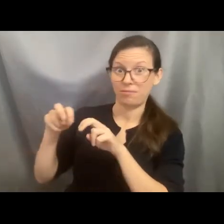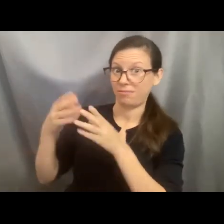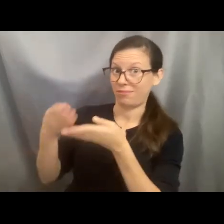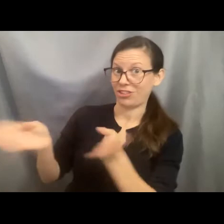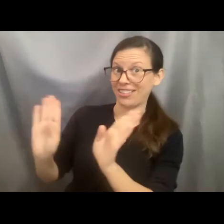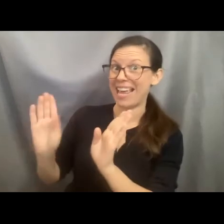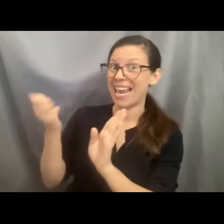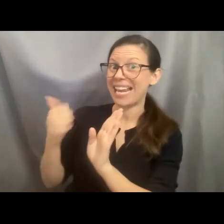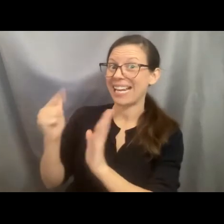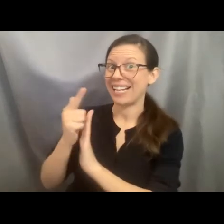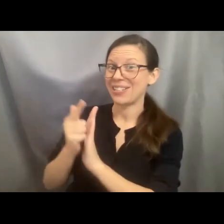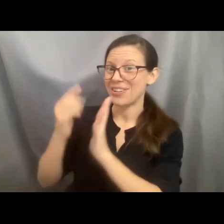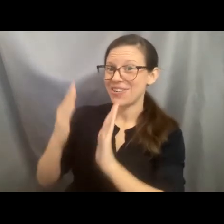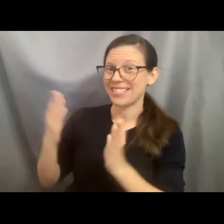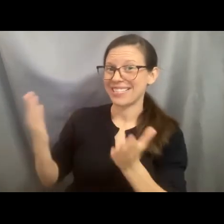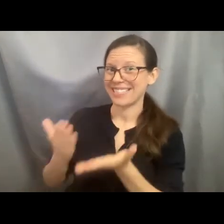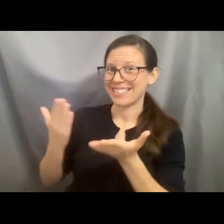attorneys on to answer it.